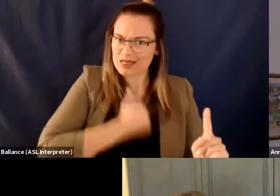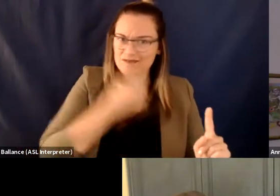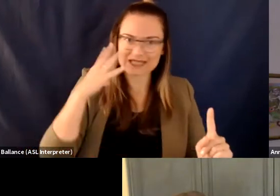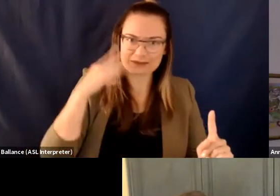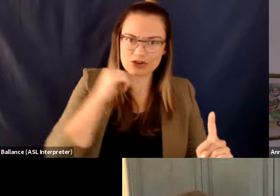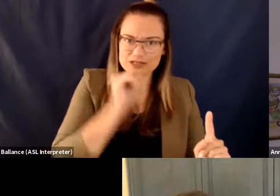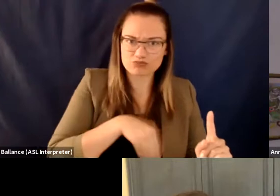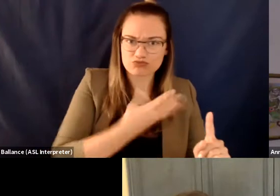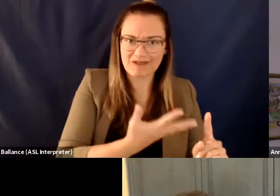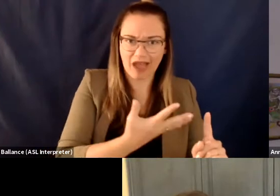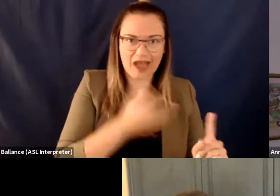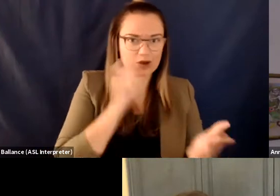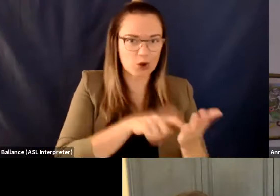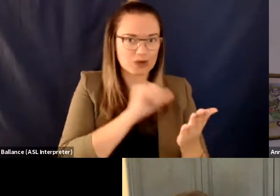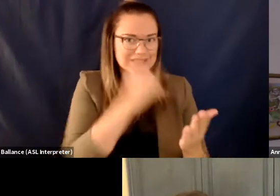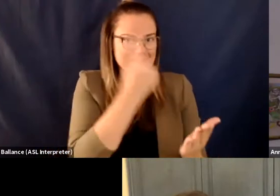provide.